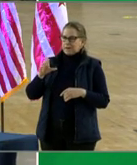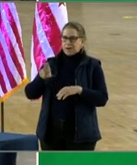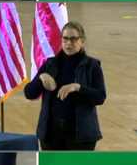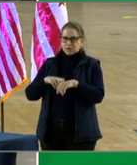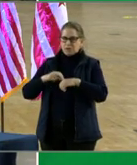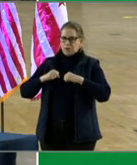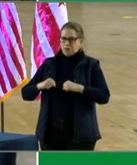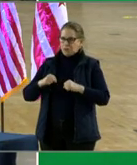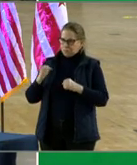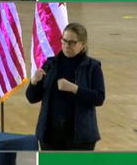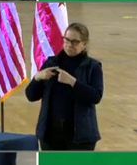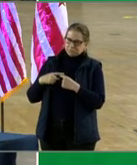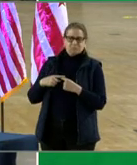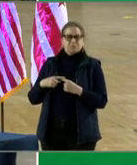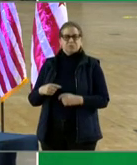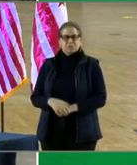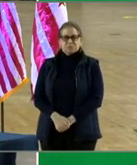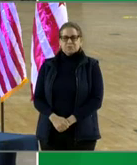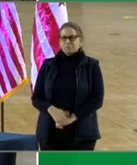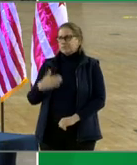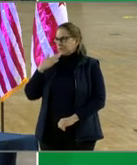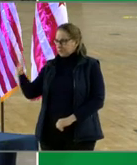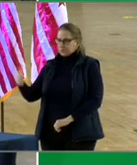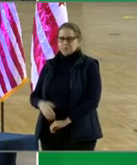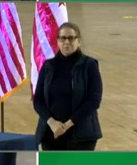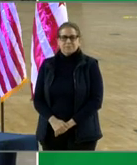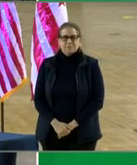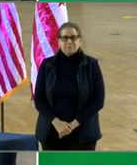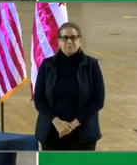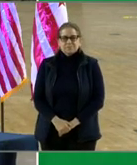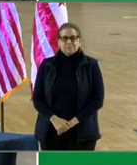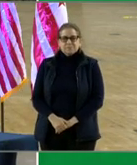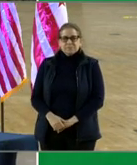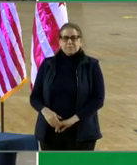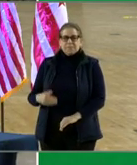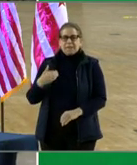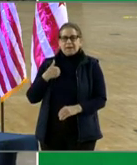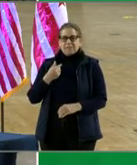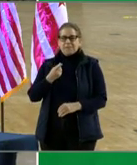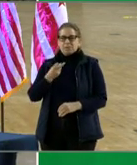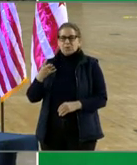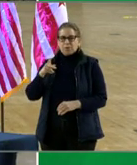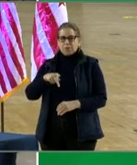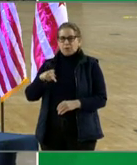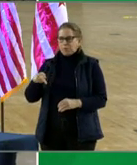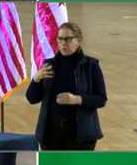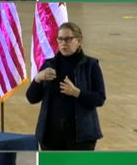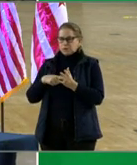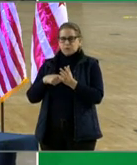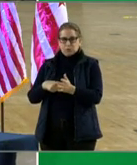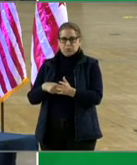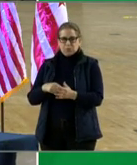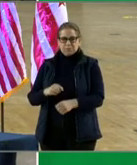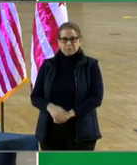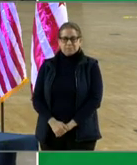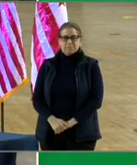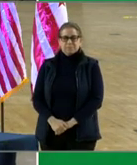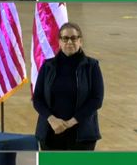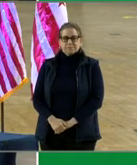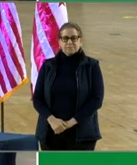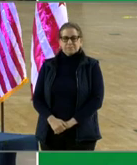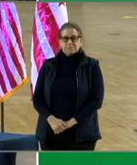So let's start. We have a few slides, and then I'll turn to the council chairman